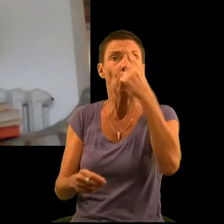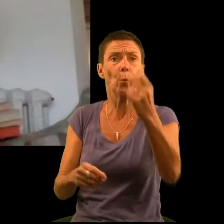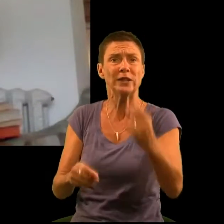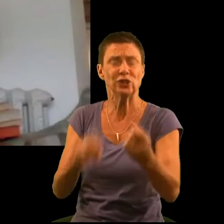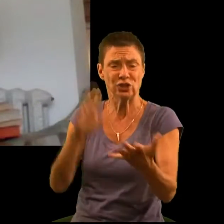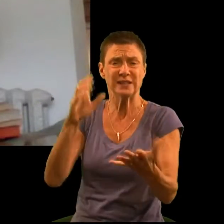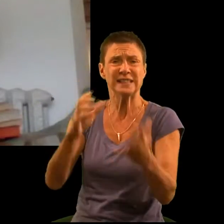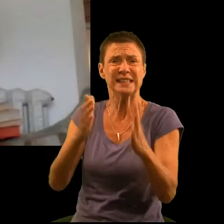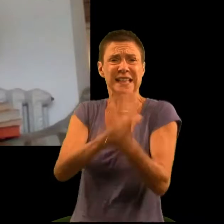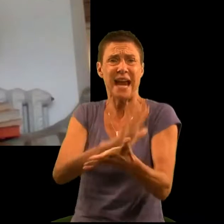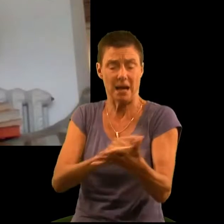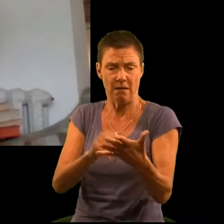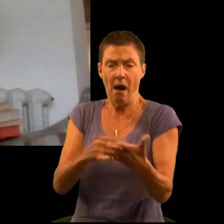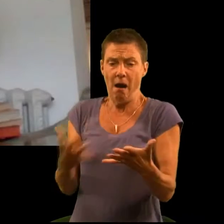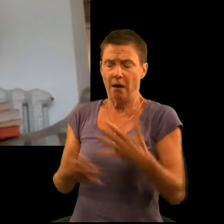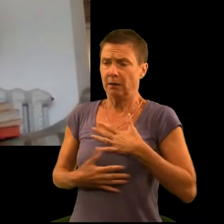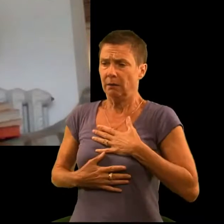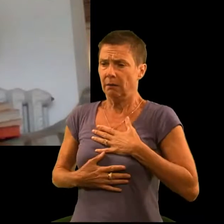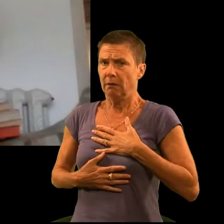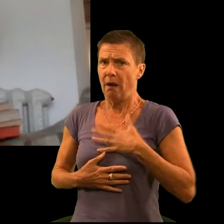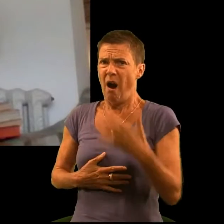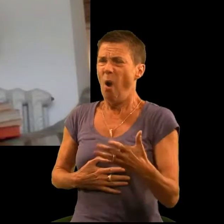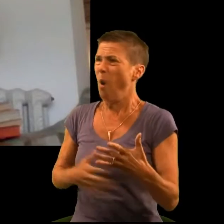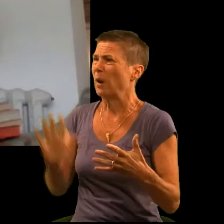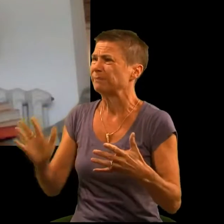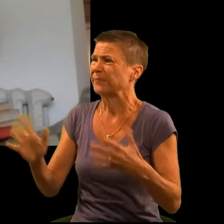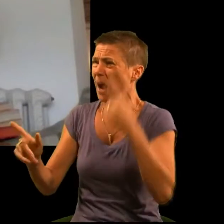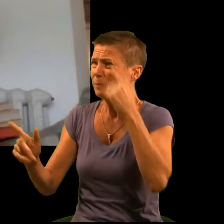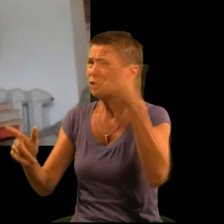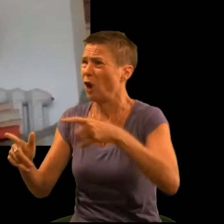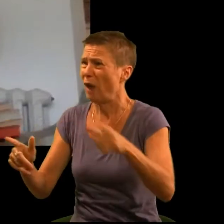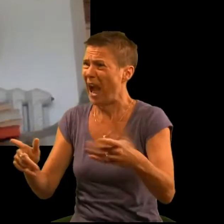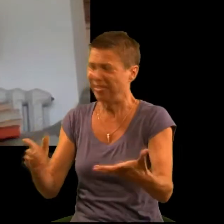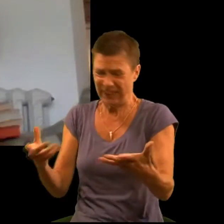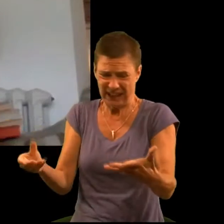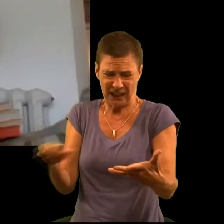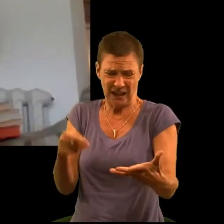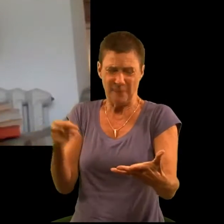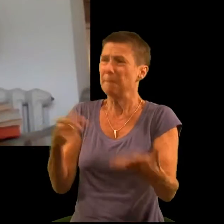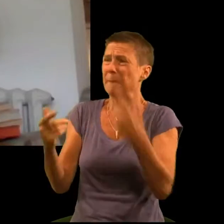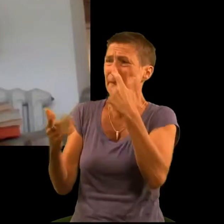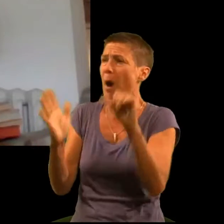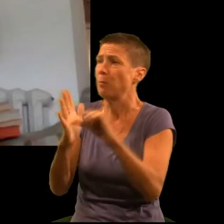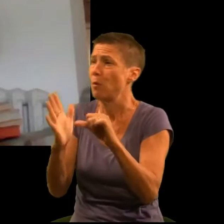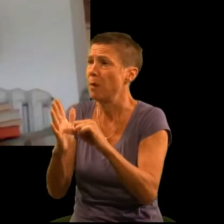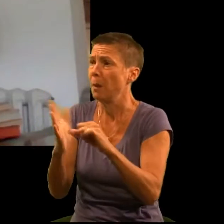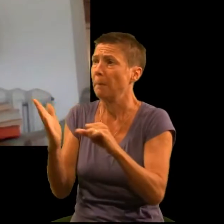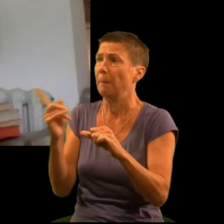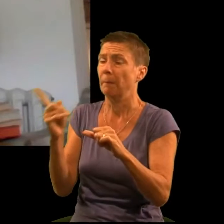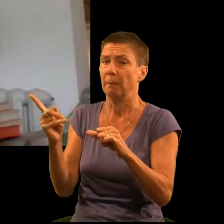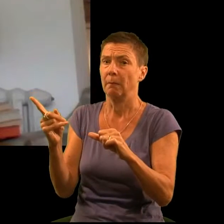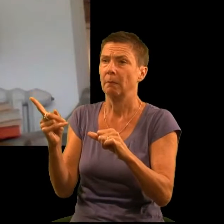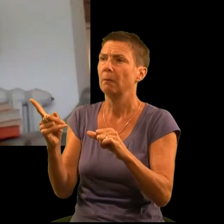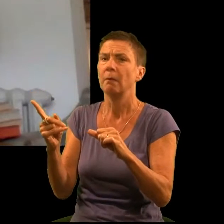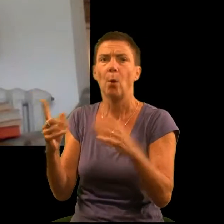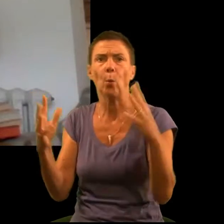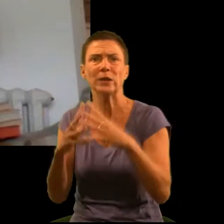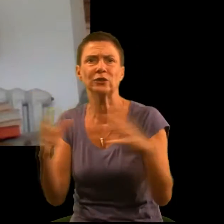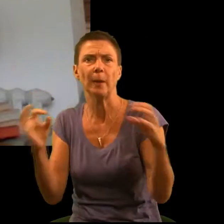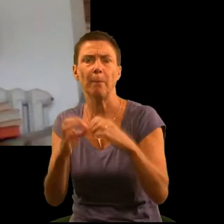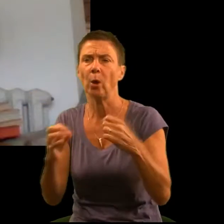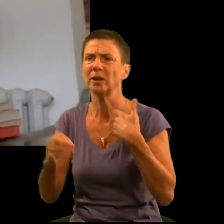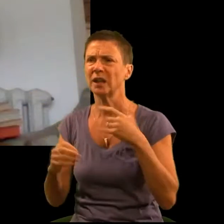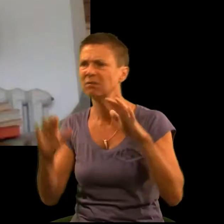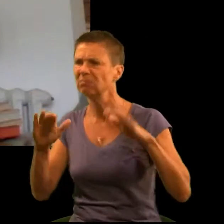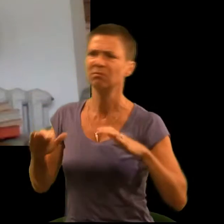oh dear, oh dear. Tsar swallowed. Guys, said Tsar, I'm so sorry, but I think we may have a bit of a problem. Wish and Bodkin peered